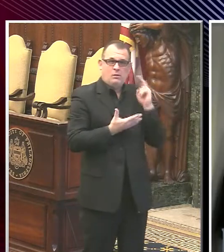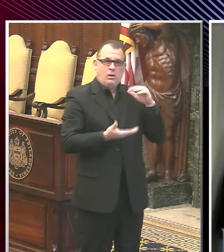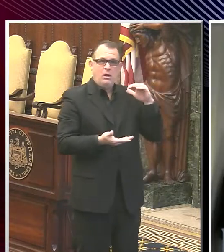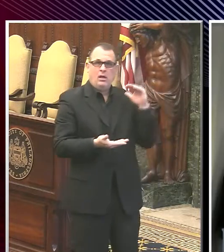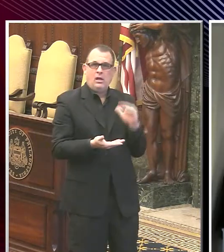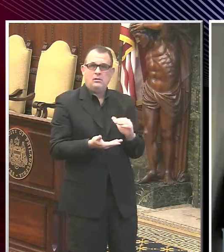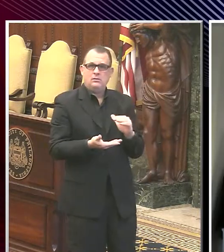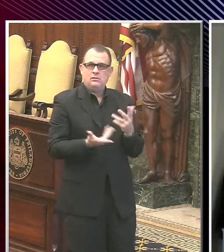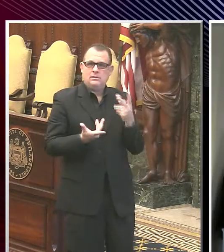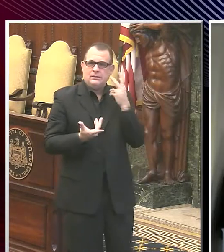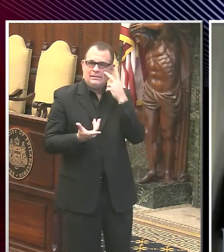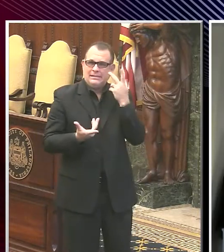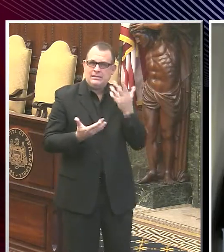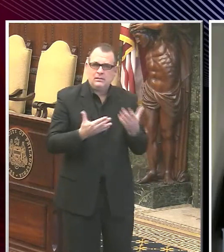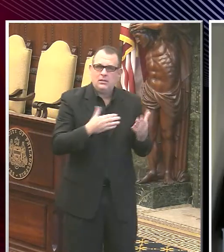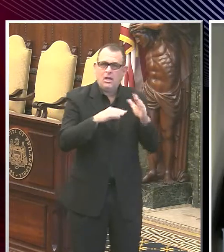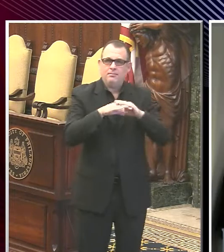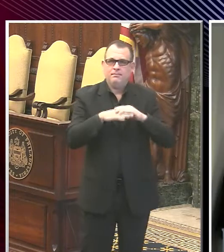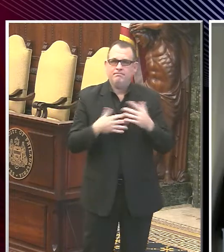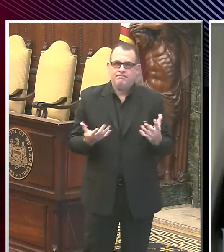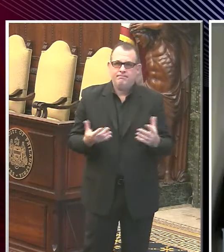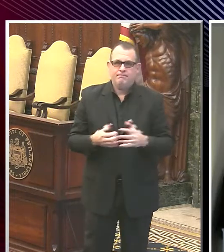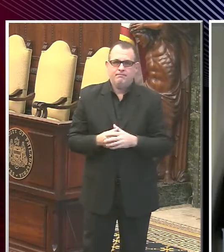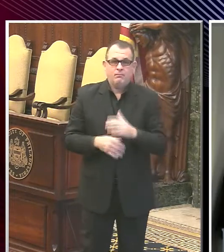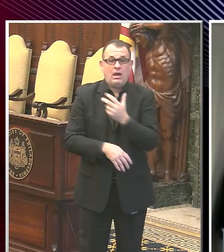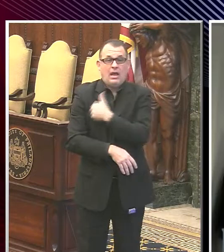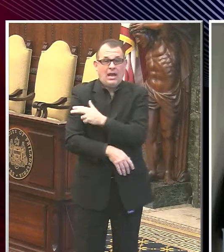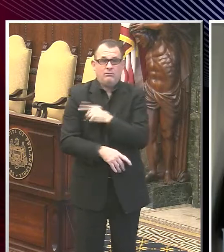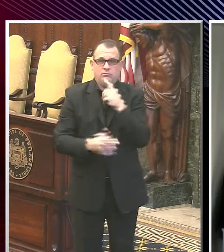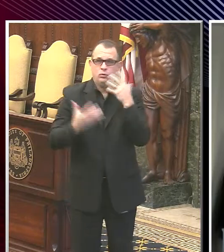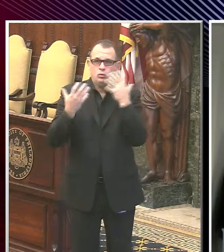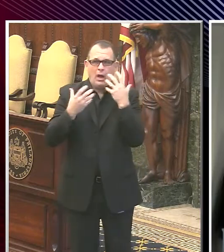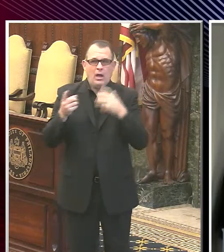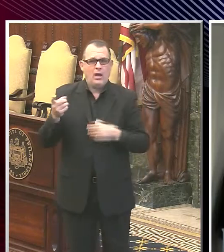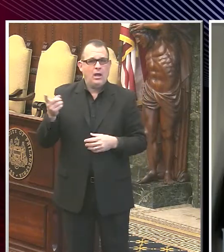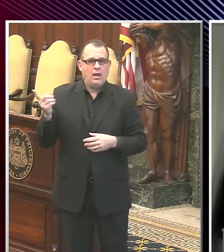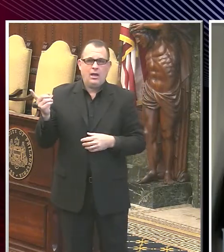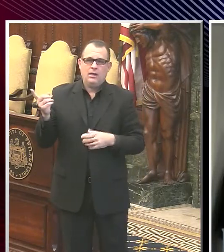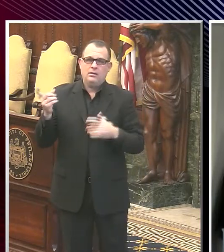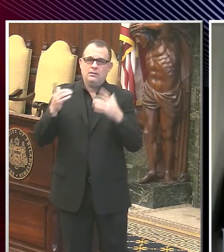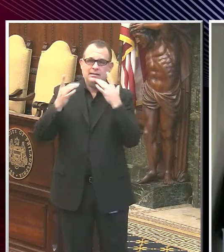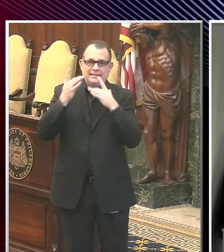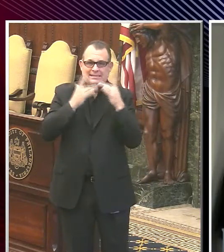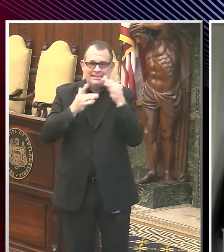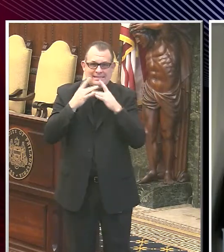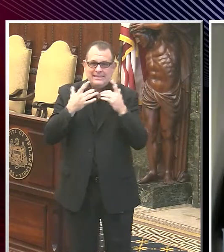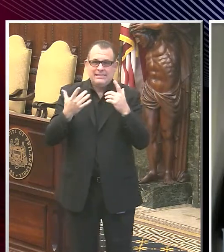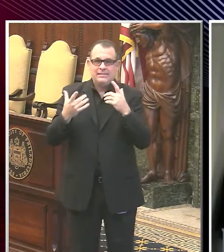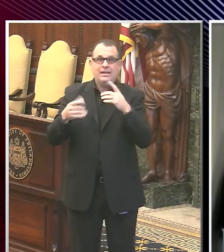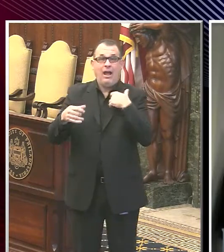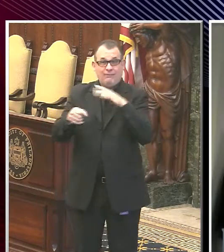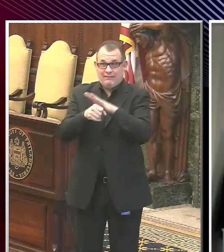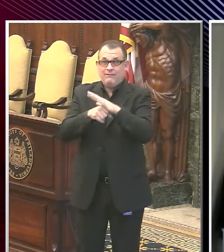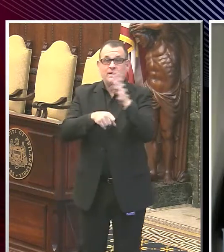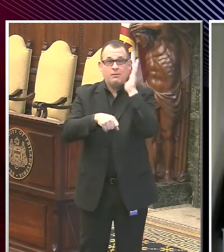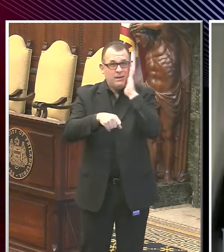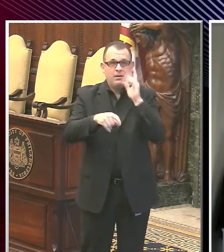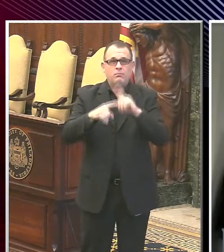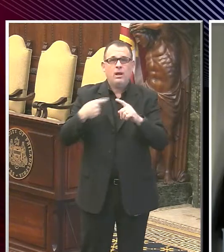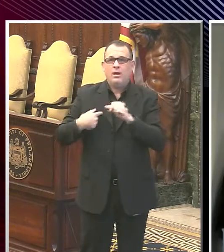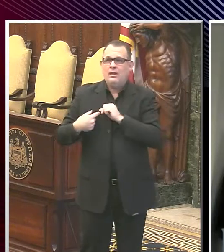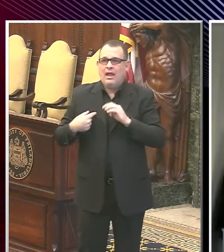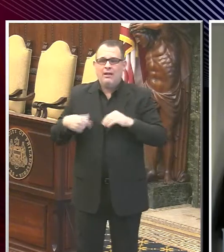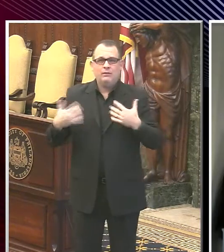the hospitals are clearly showing signs of strain. Now, they have enough beds, but they're having difficulty maintaining staffing. In the past 2